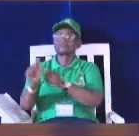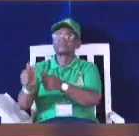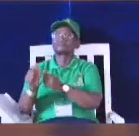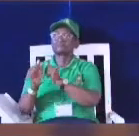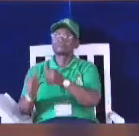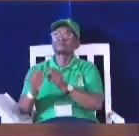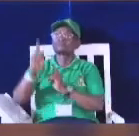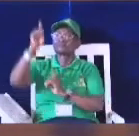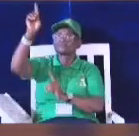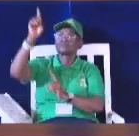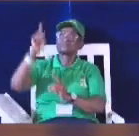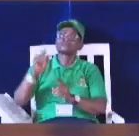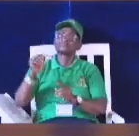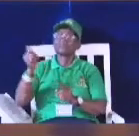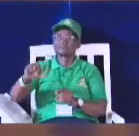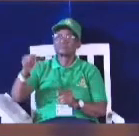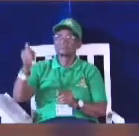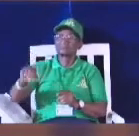anywhere.